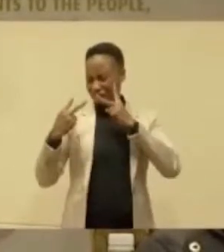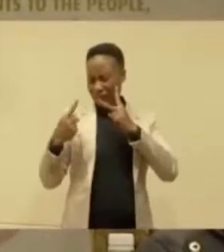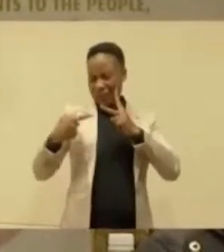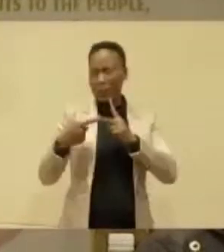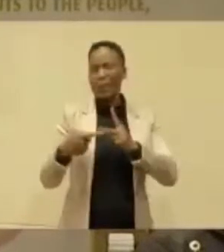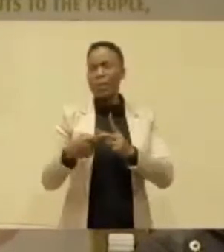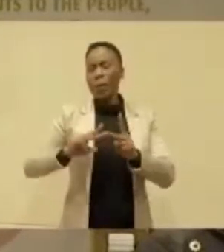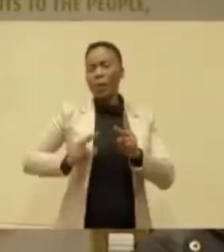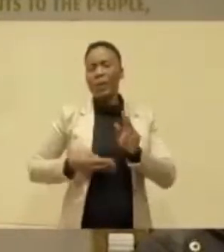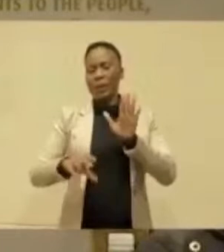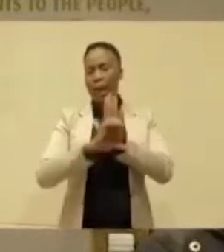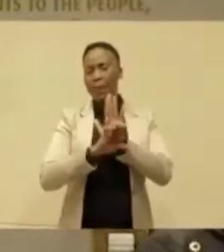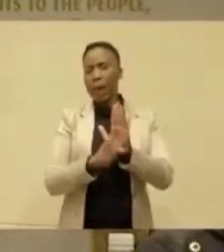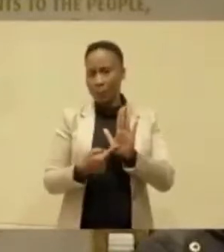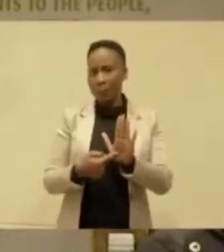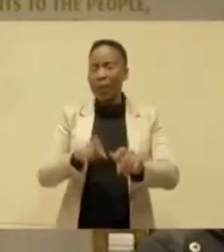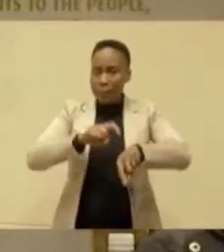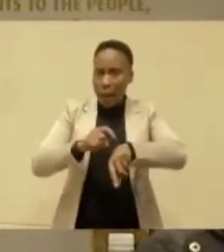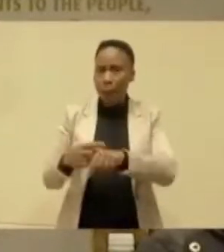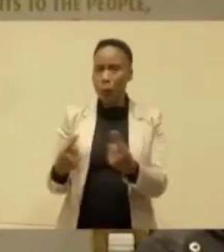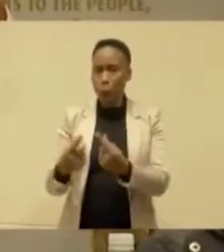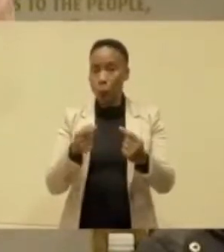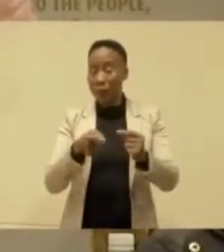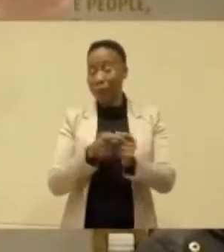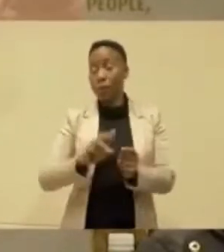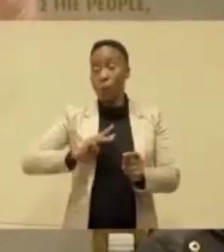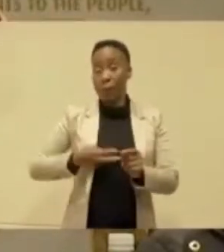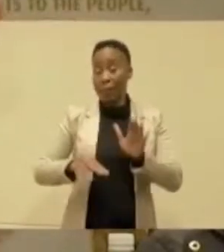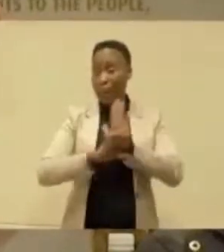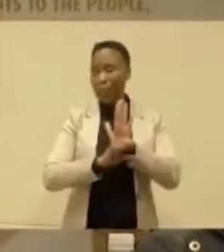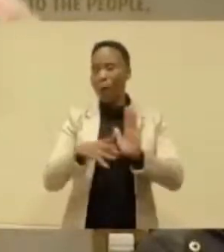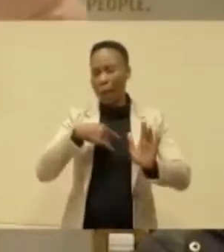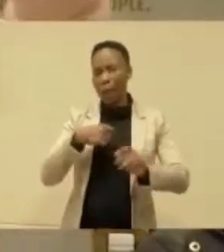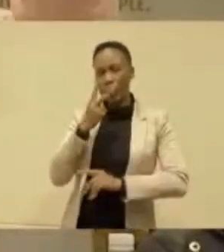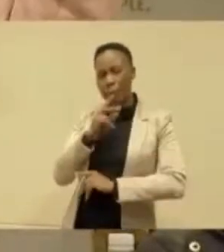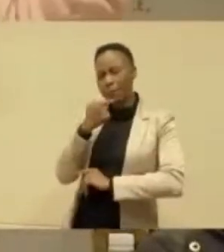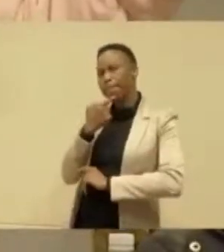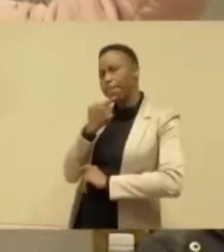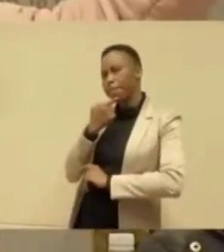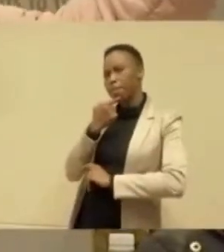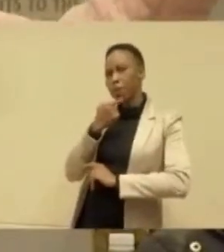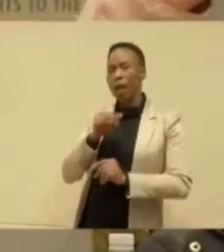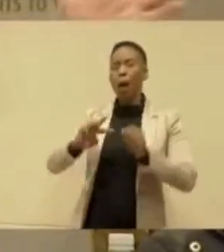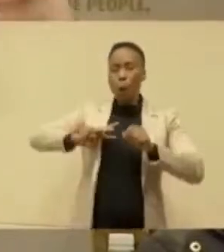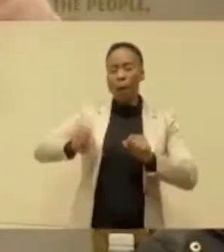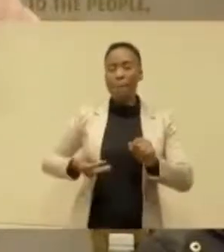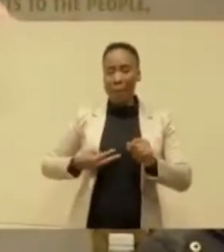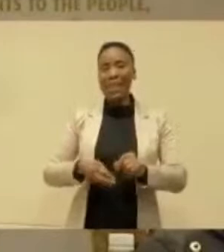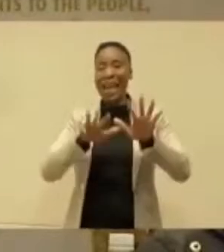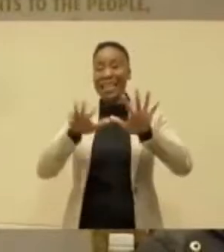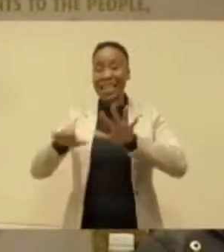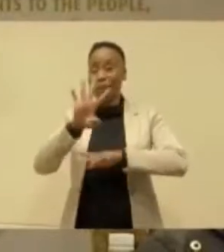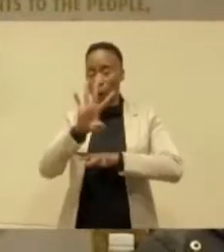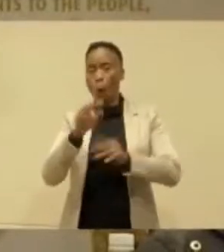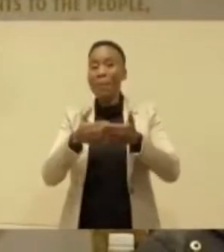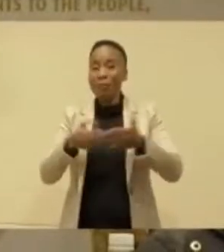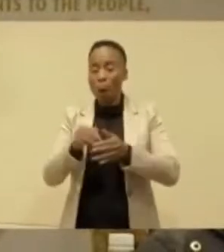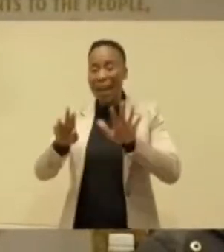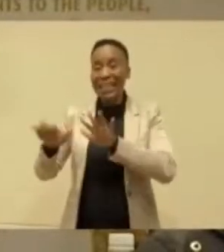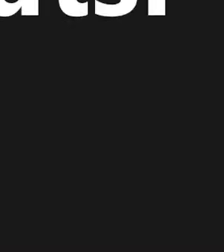this women's charter we wanted to see the women in 1994 before them in 1954 but the ones in